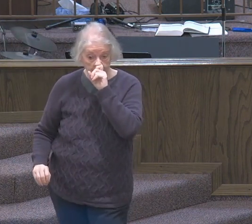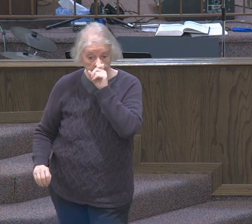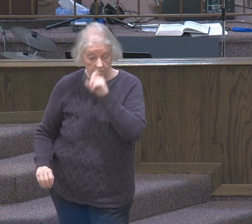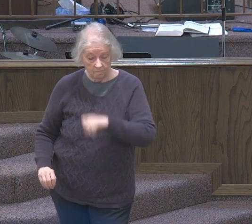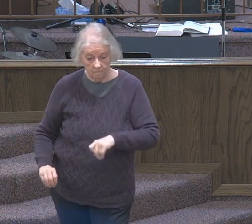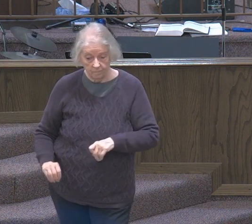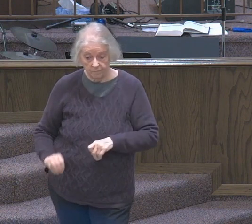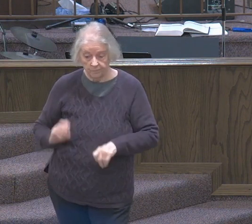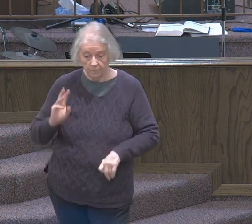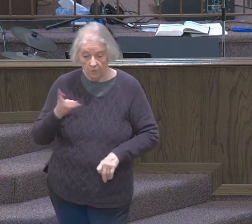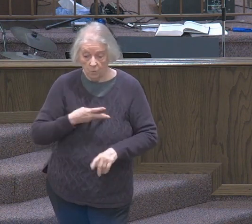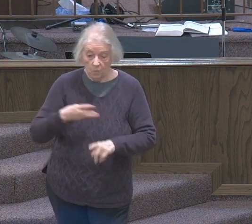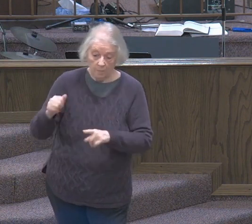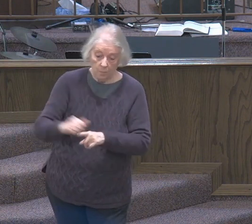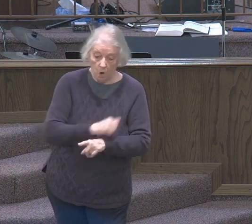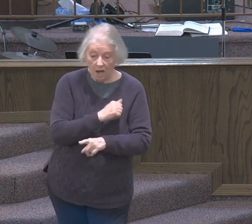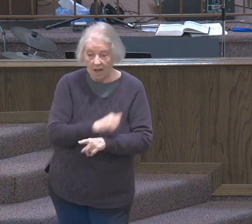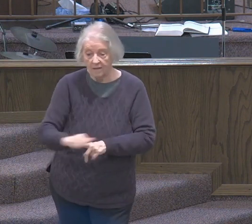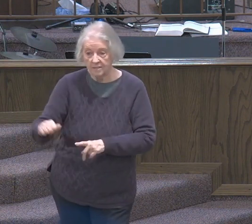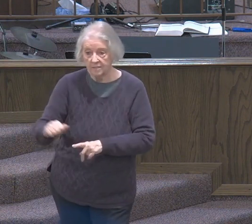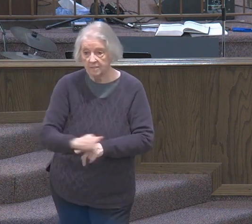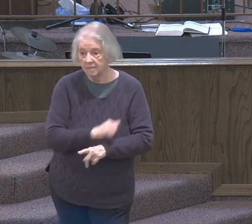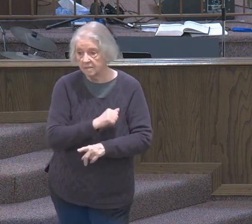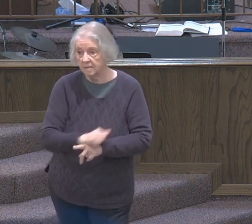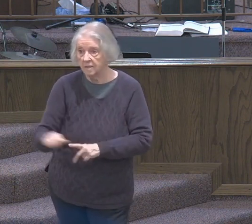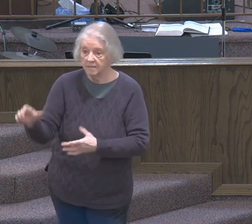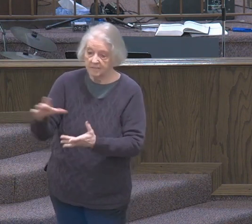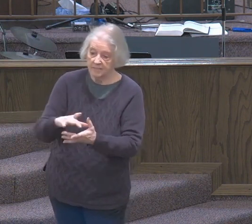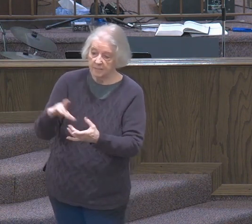If we practice the spiritual discipline of worship,